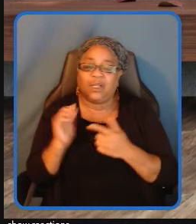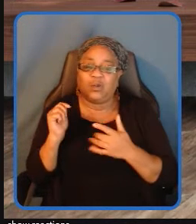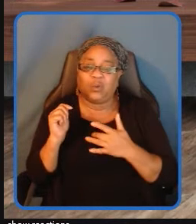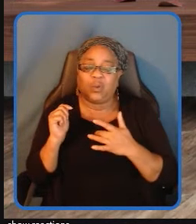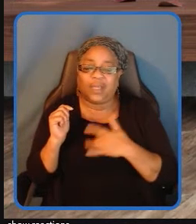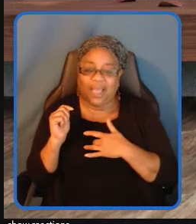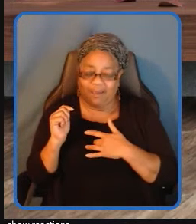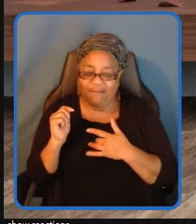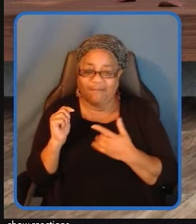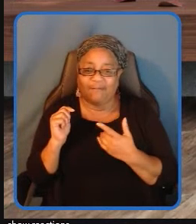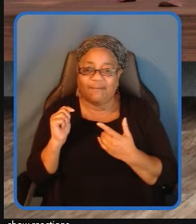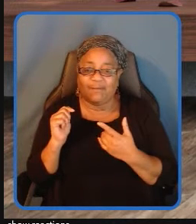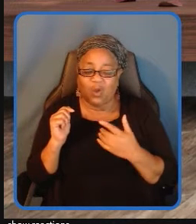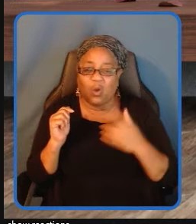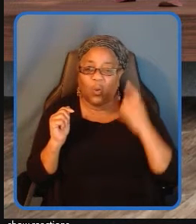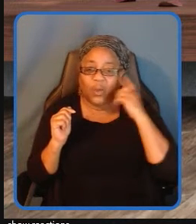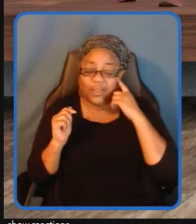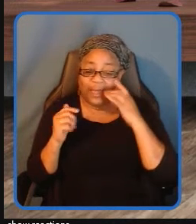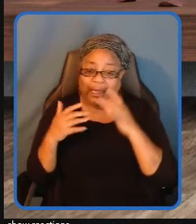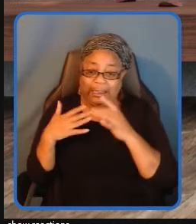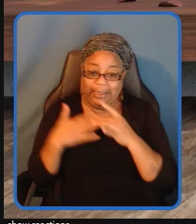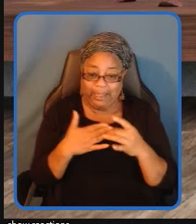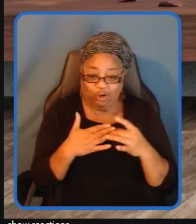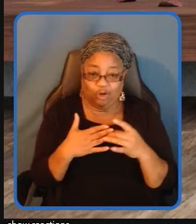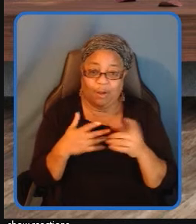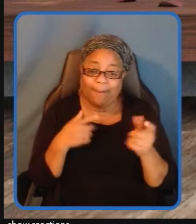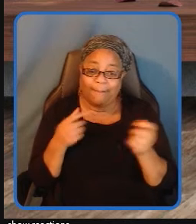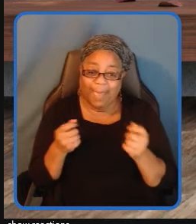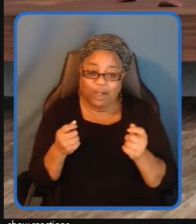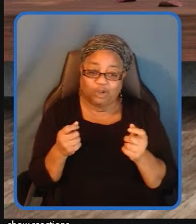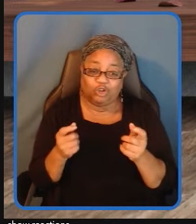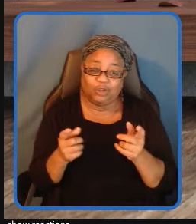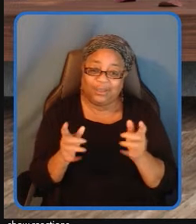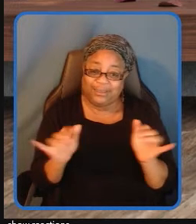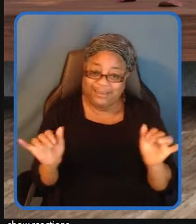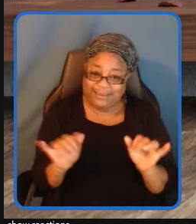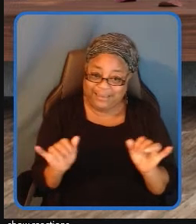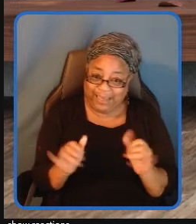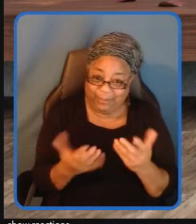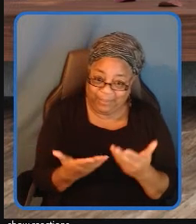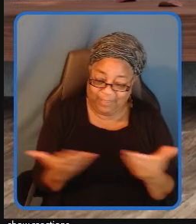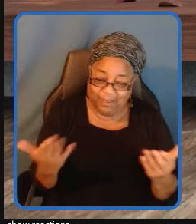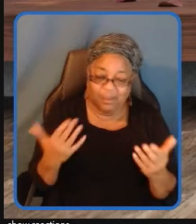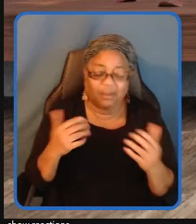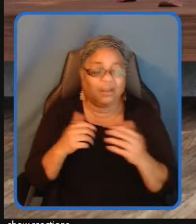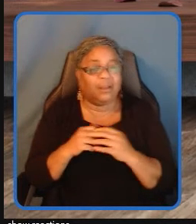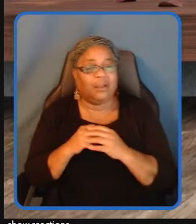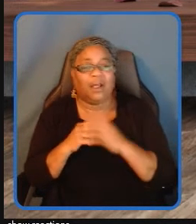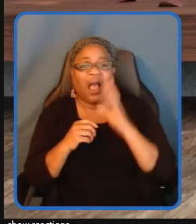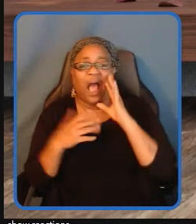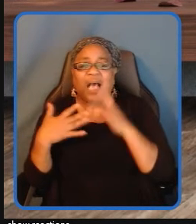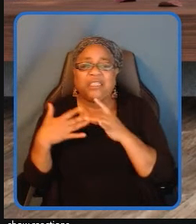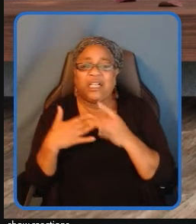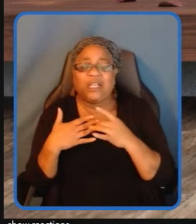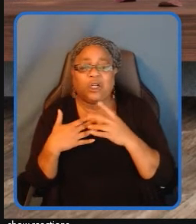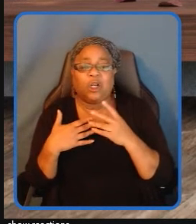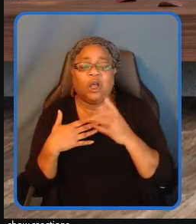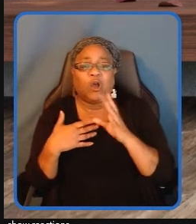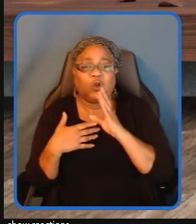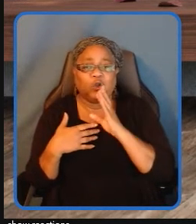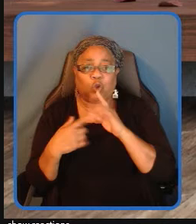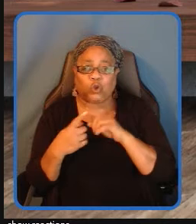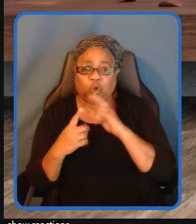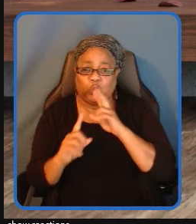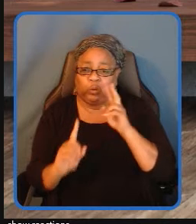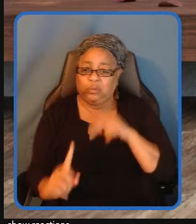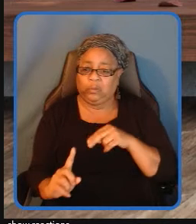a one-way street. I, as the leader, as the senior person, talk to you as my subordinate, and you receive wisdom from